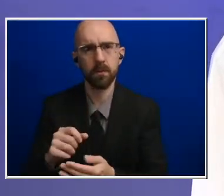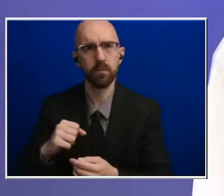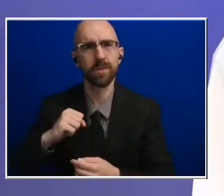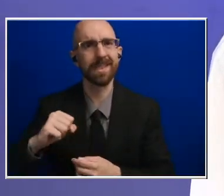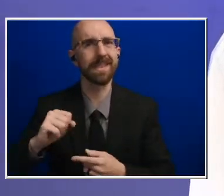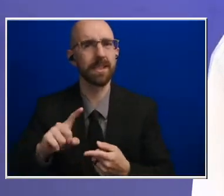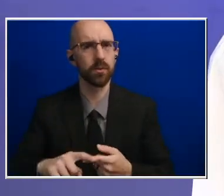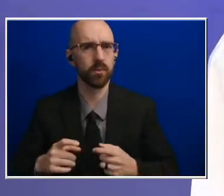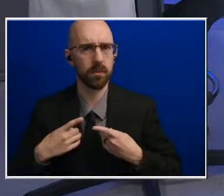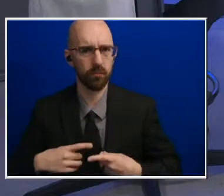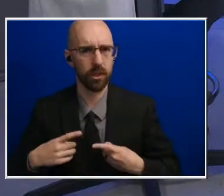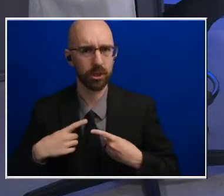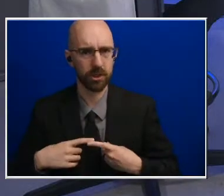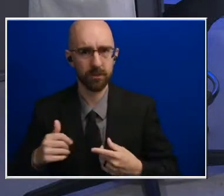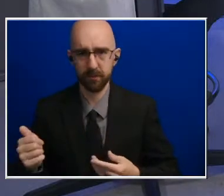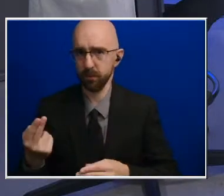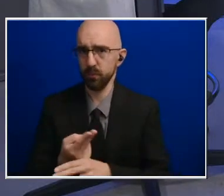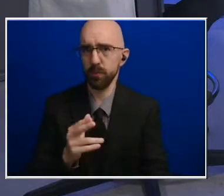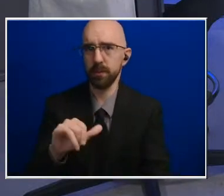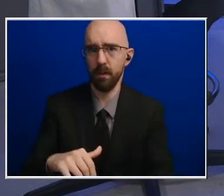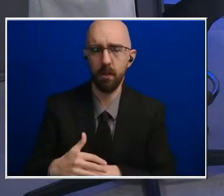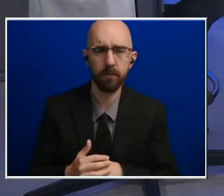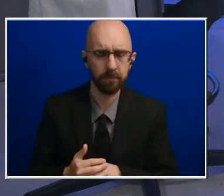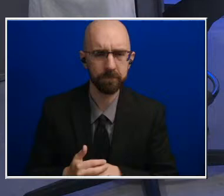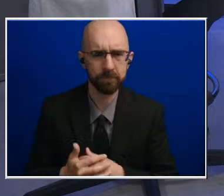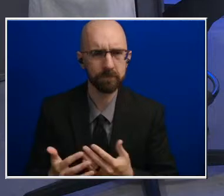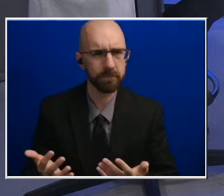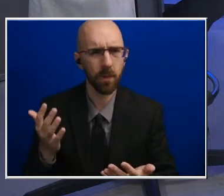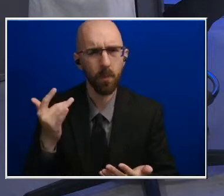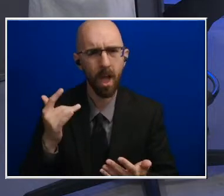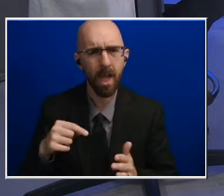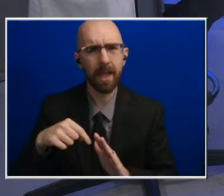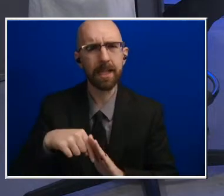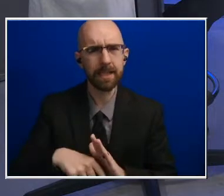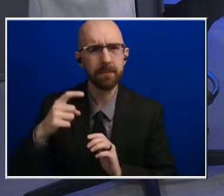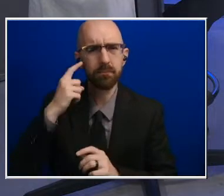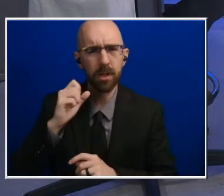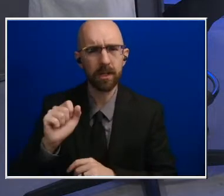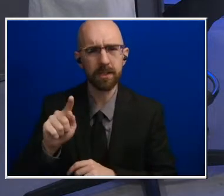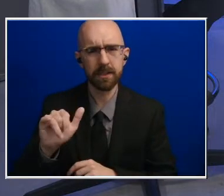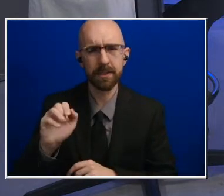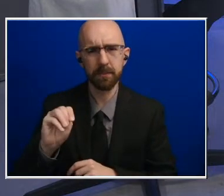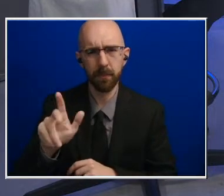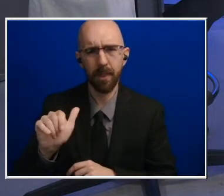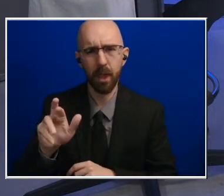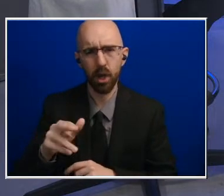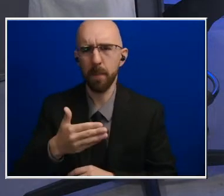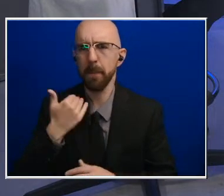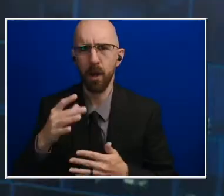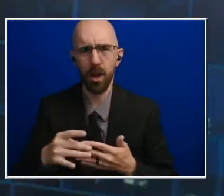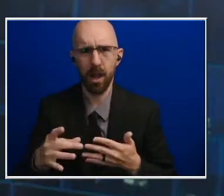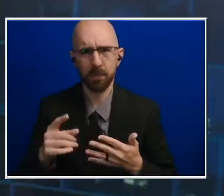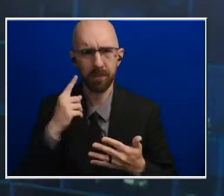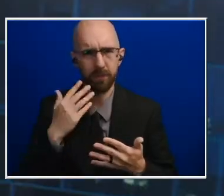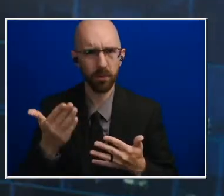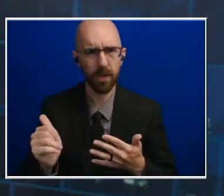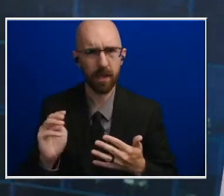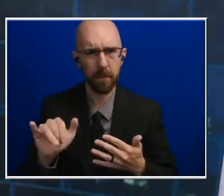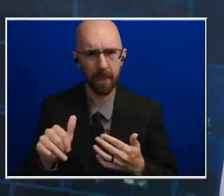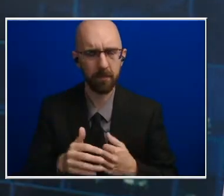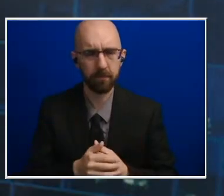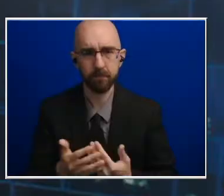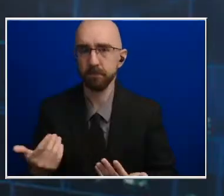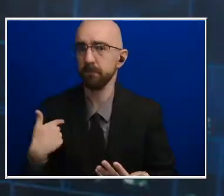well. So why was a deep brain stimulator then a better option for Amy? Well, we knew she was drug